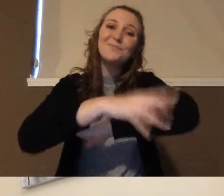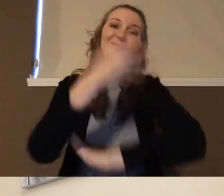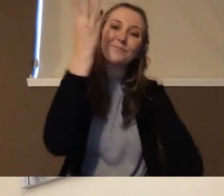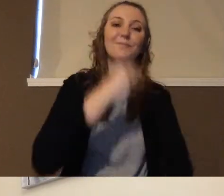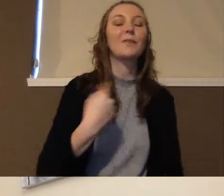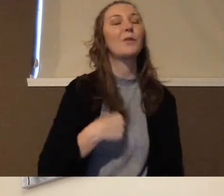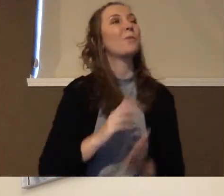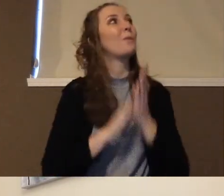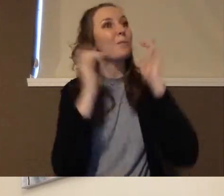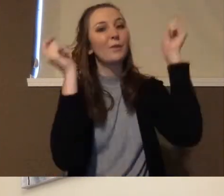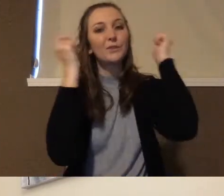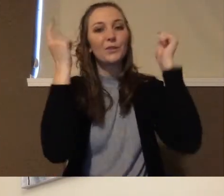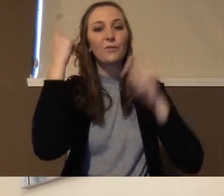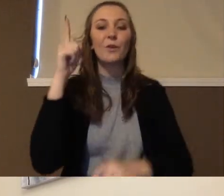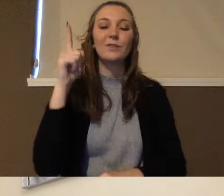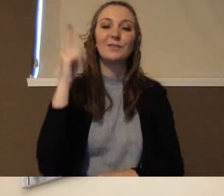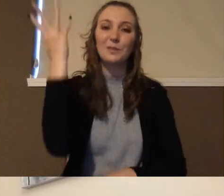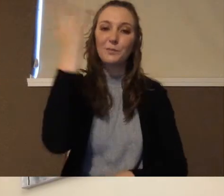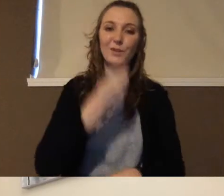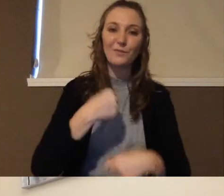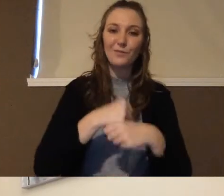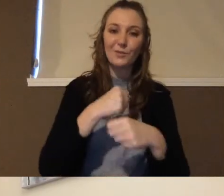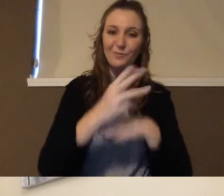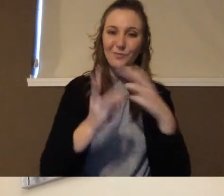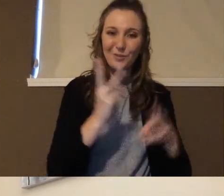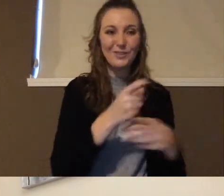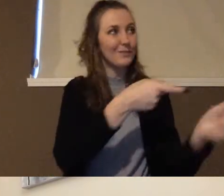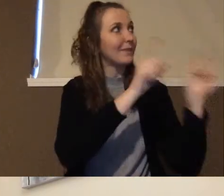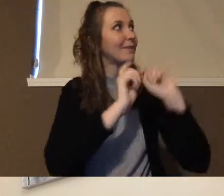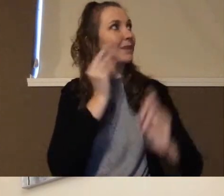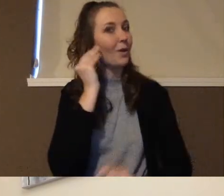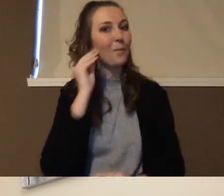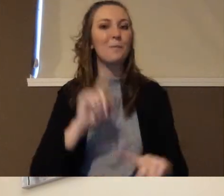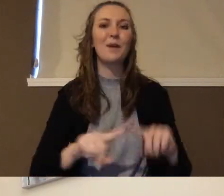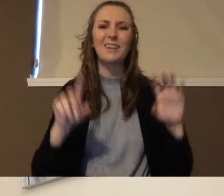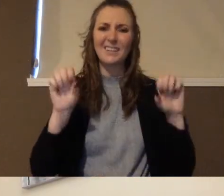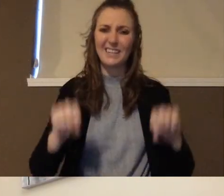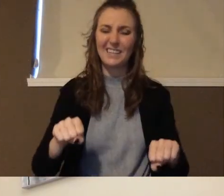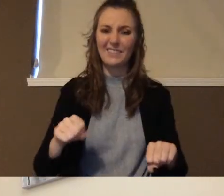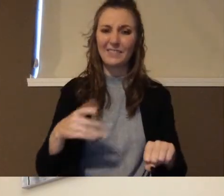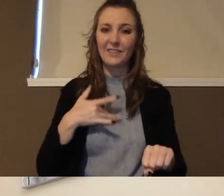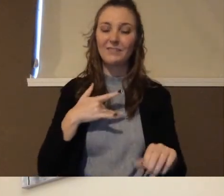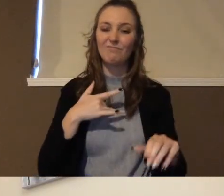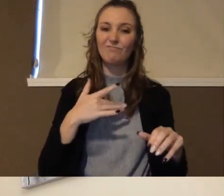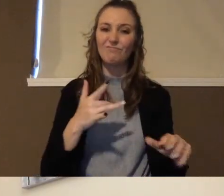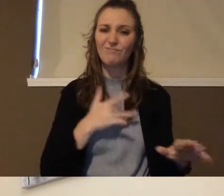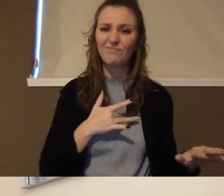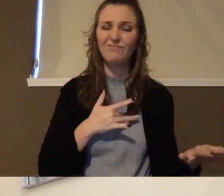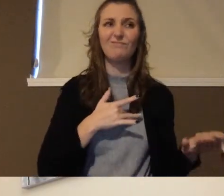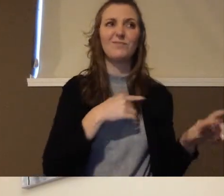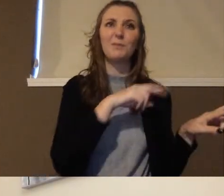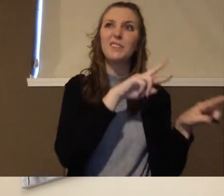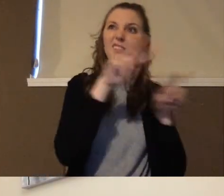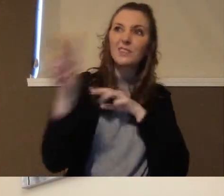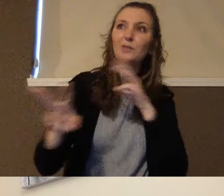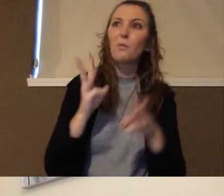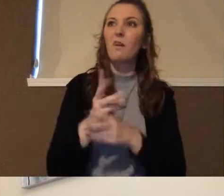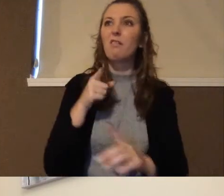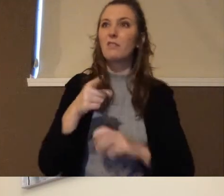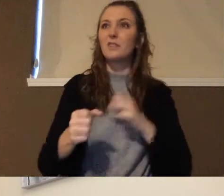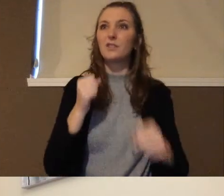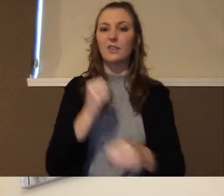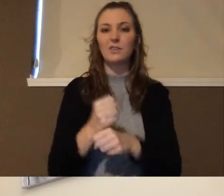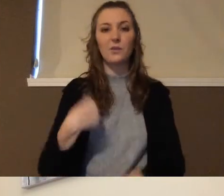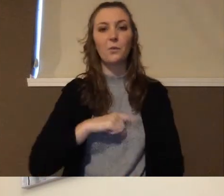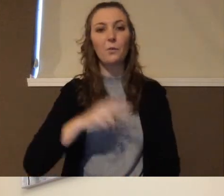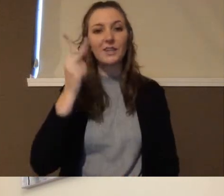you have given us as our home. It can feel dissonant then when we look around at our world this year, seeing the consequences of social inequalities we